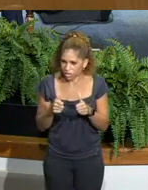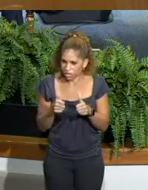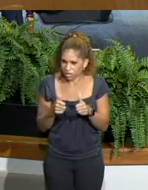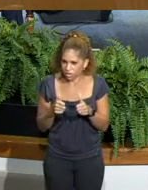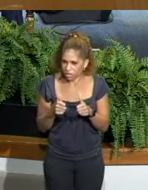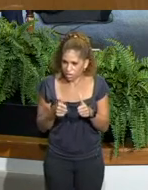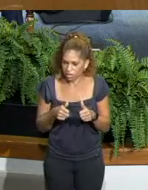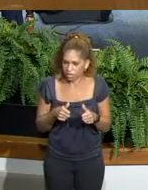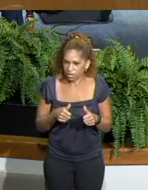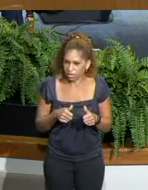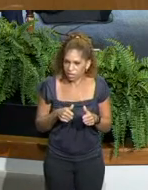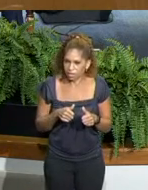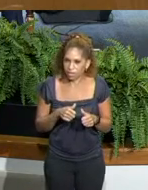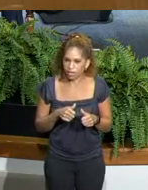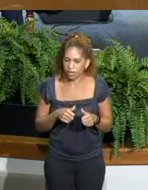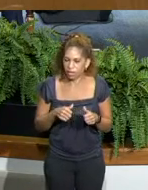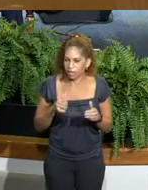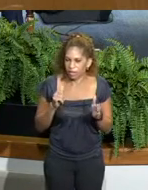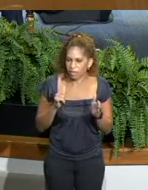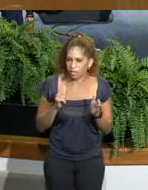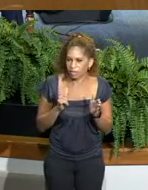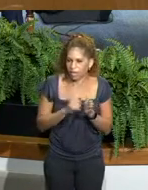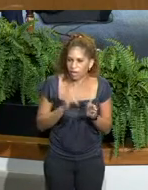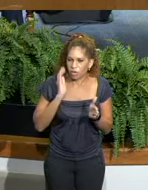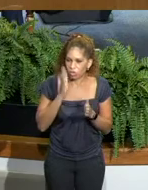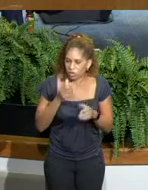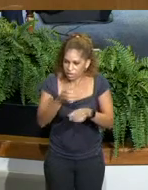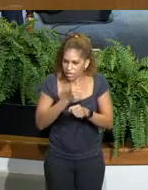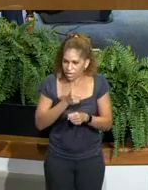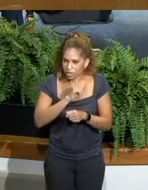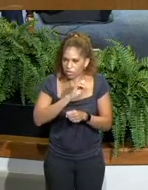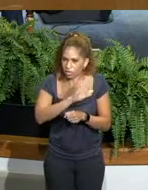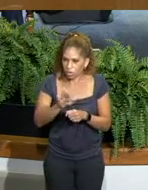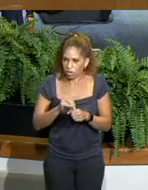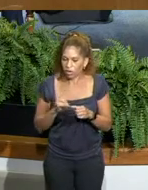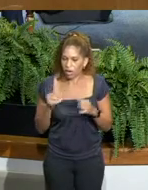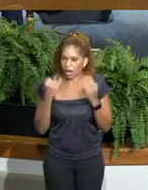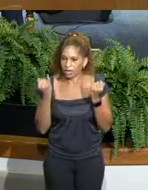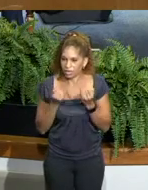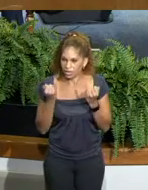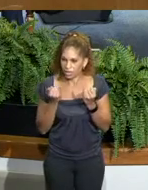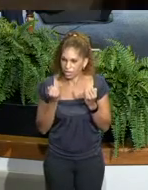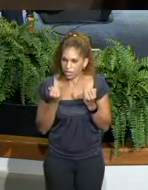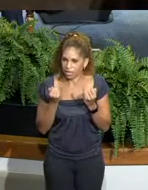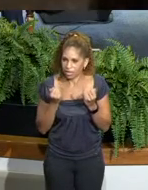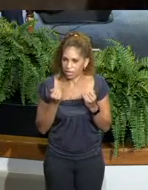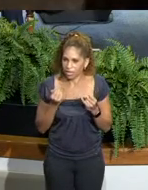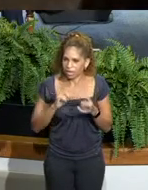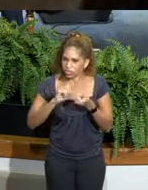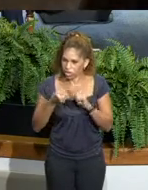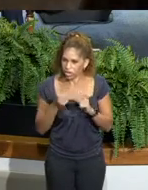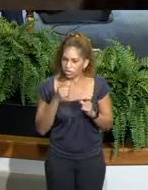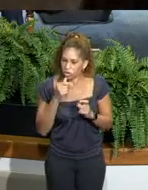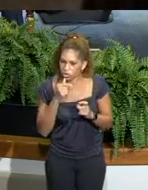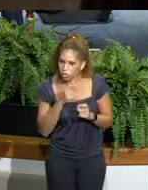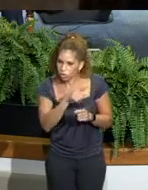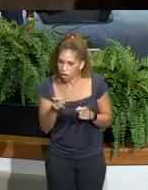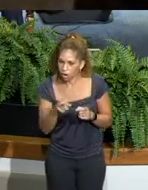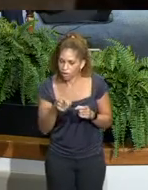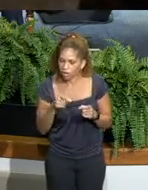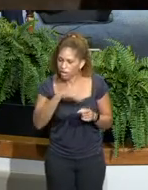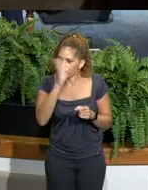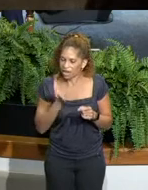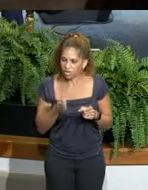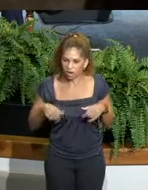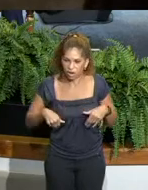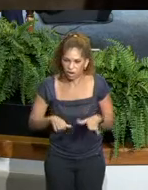ultimately will seek to take your identity and redefine who you are. And we can never let